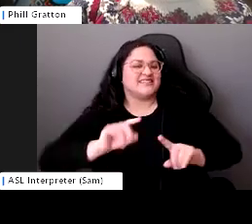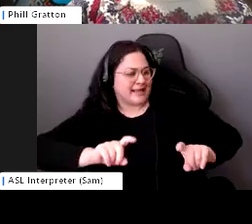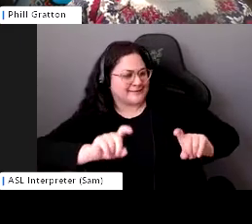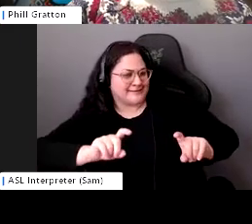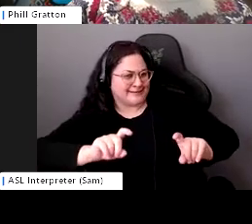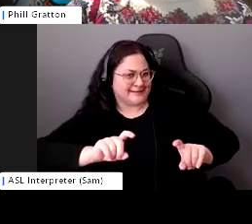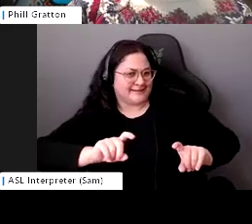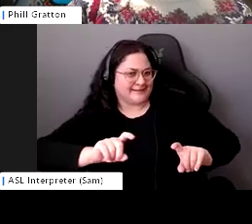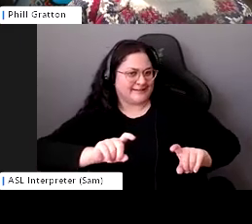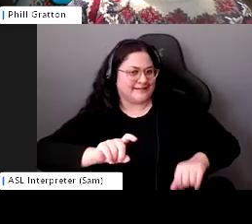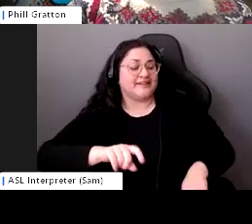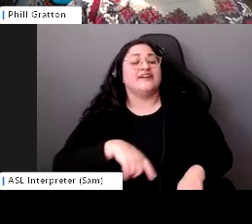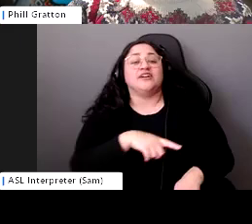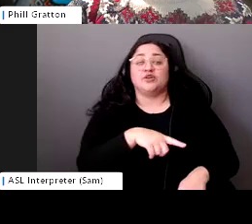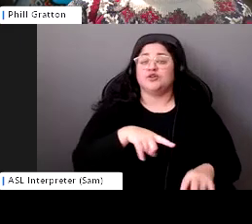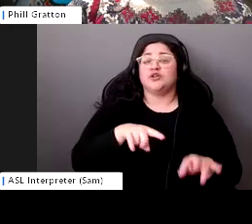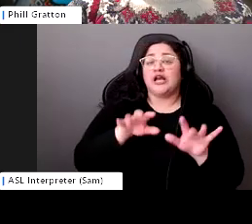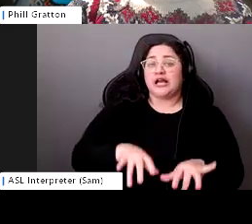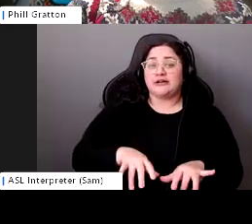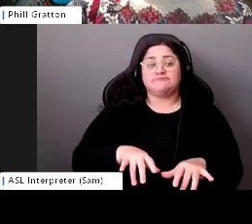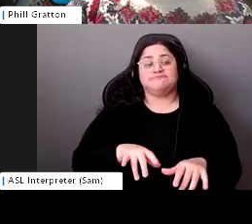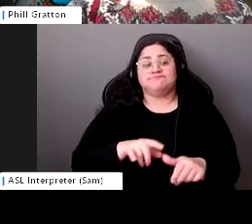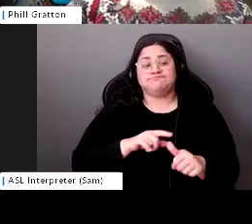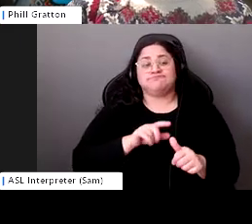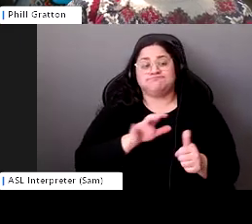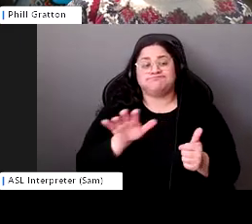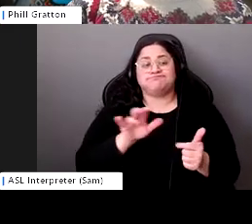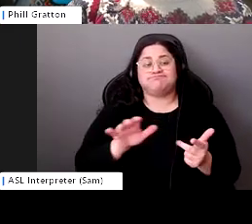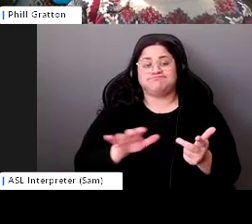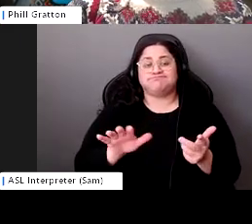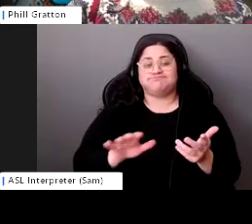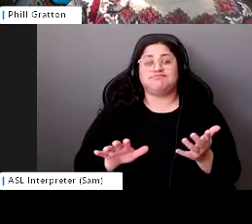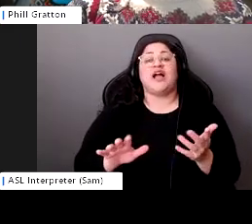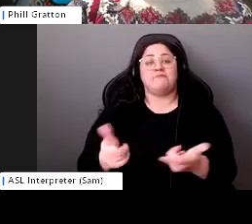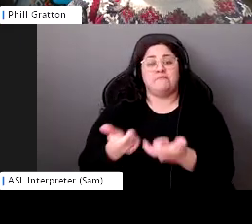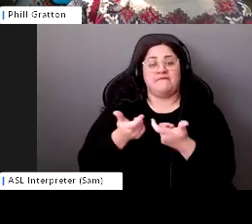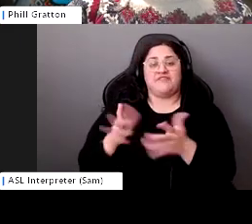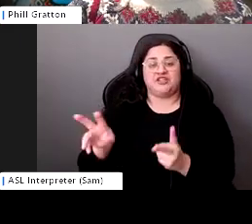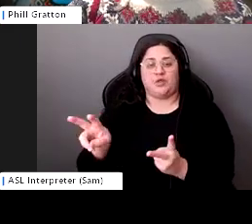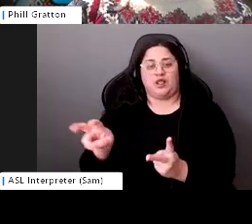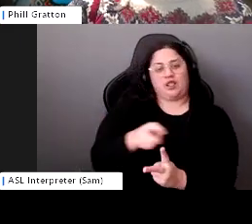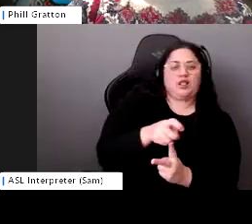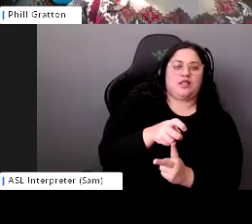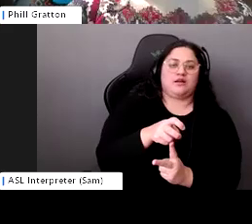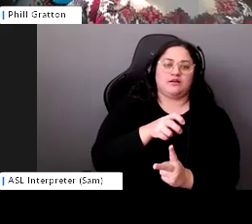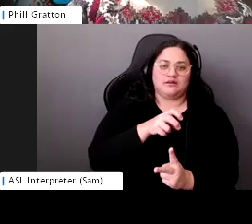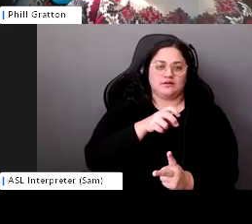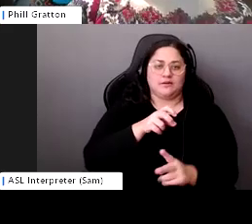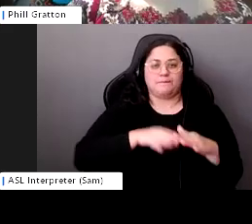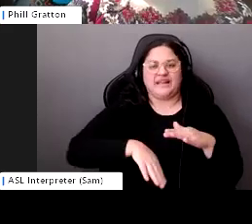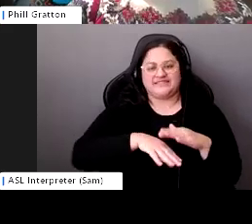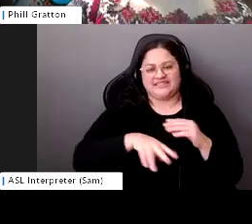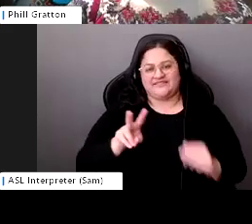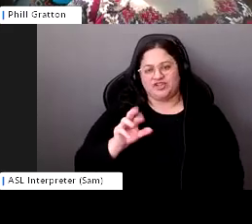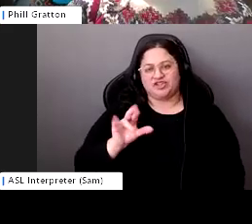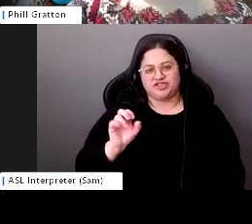automatically go back to the other model when you've used that max. So for now, keep it simple, keep it basic.